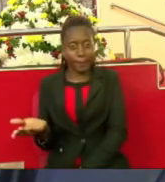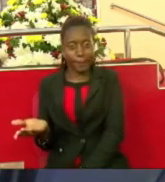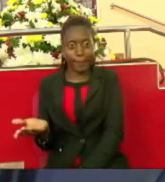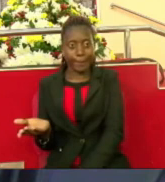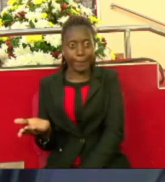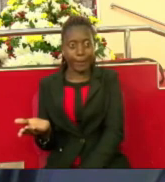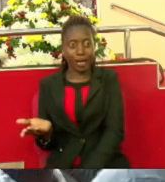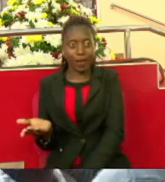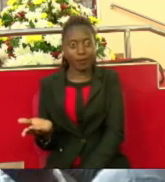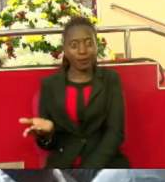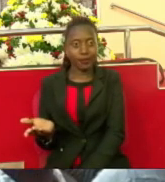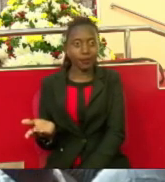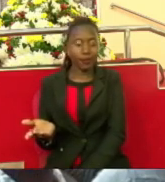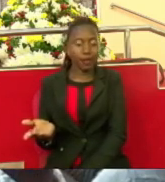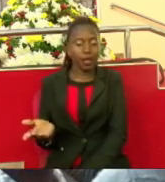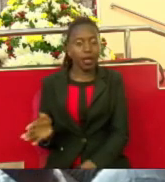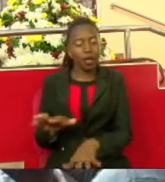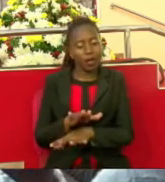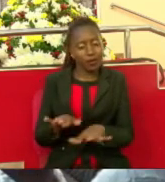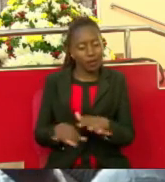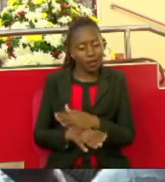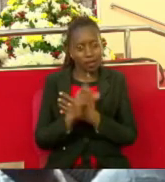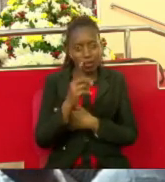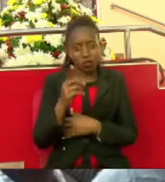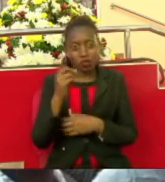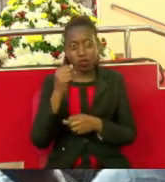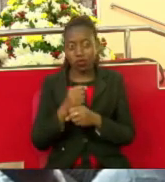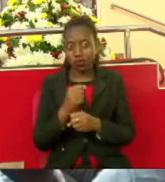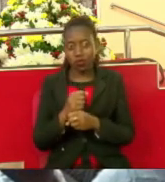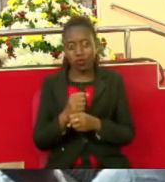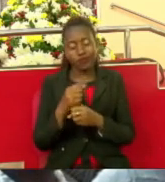Everything you do, they are soaking in. They are catching it.